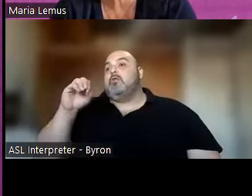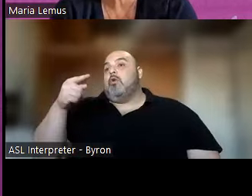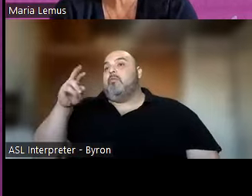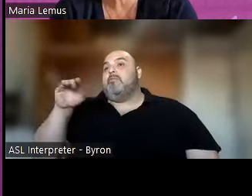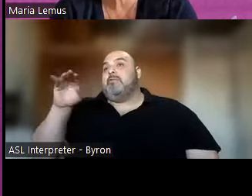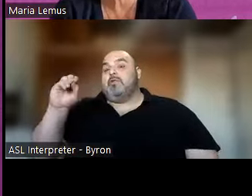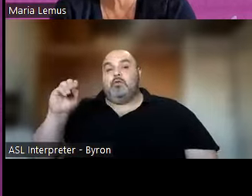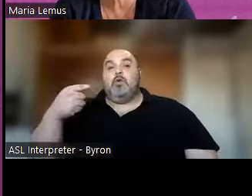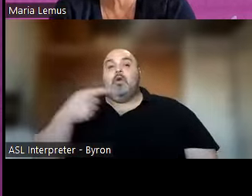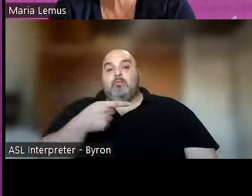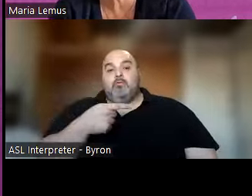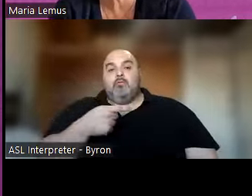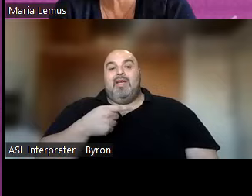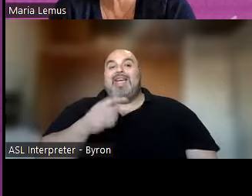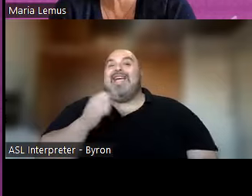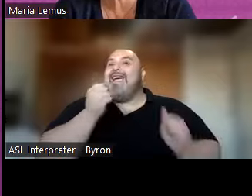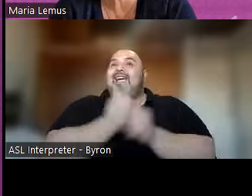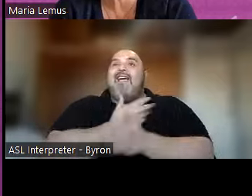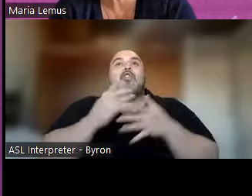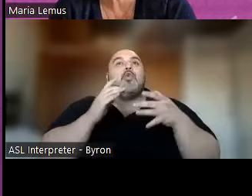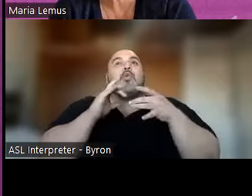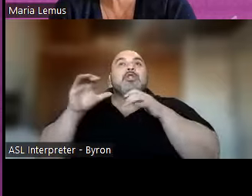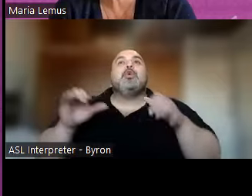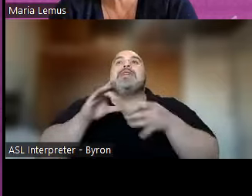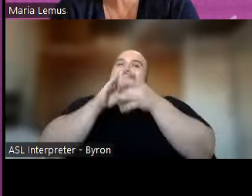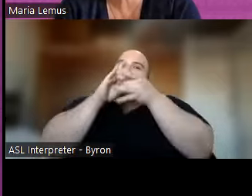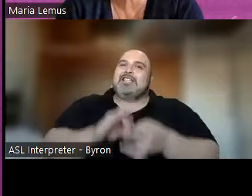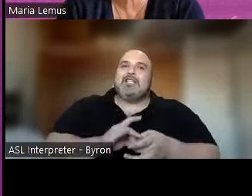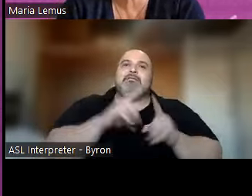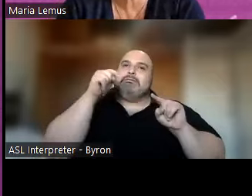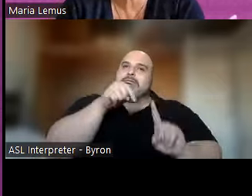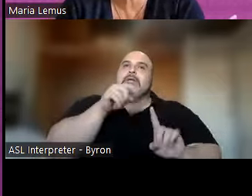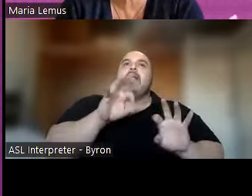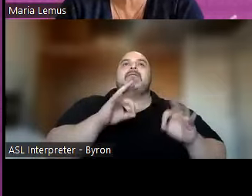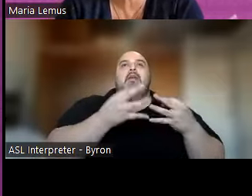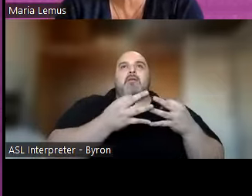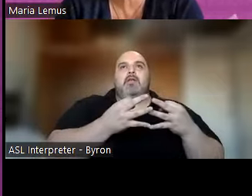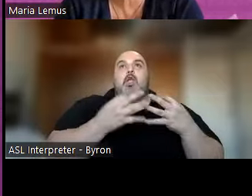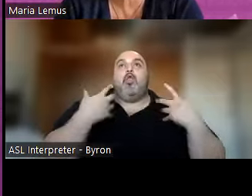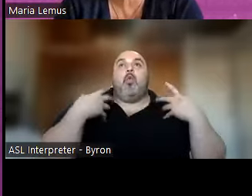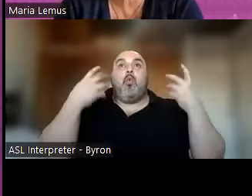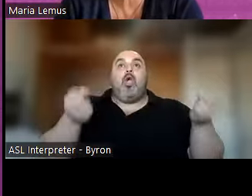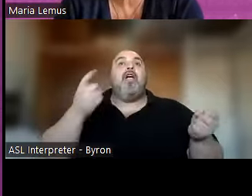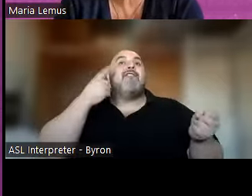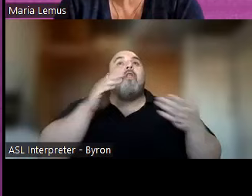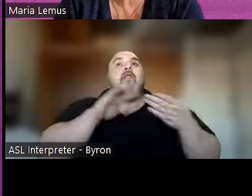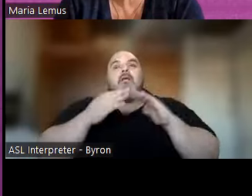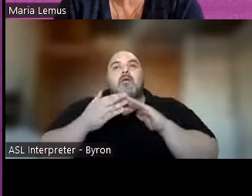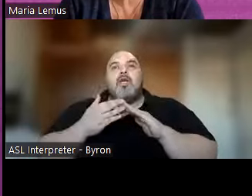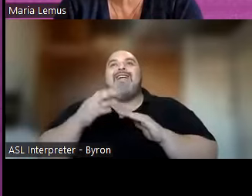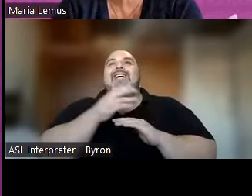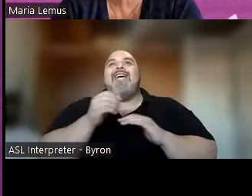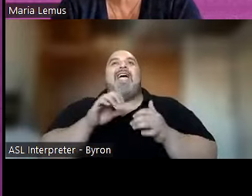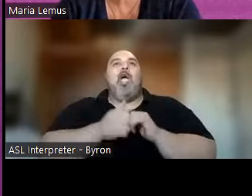life. And everything that we do is centered around the family, centered around the wellness for the community, and how we